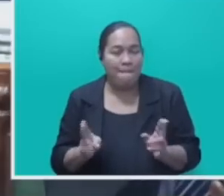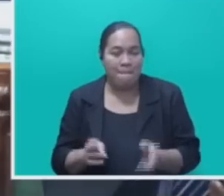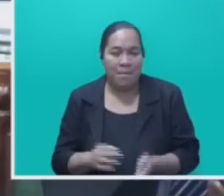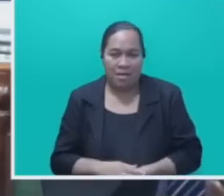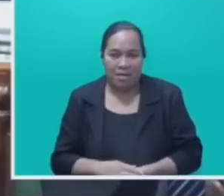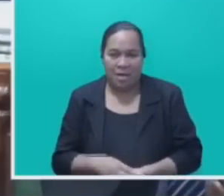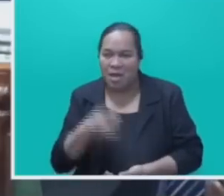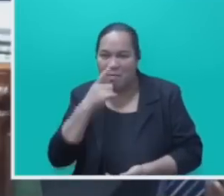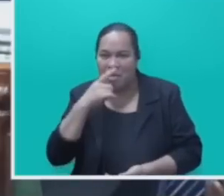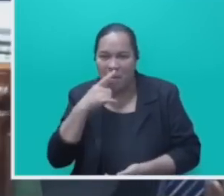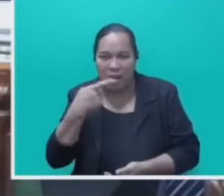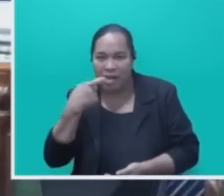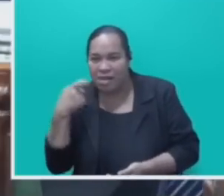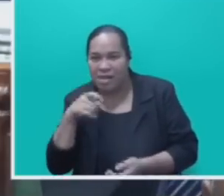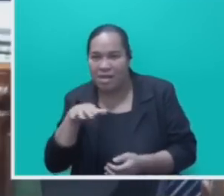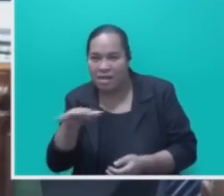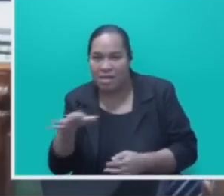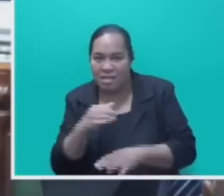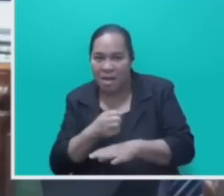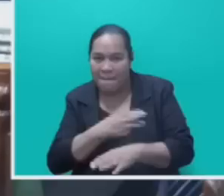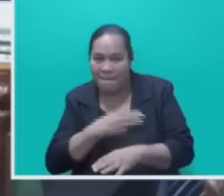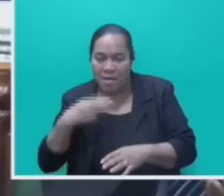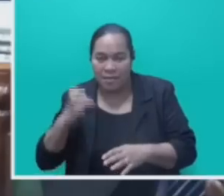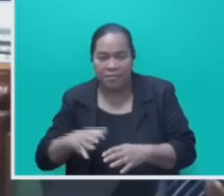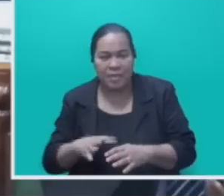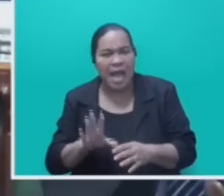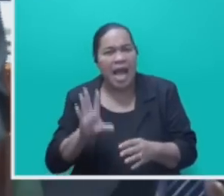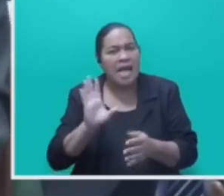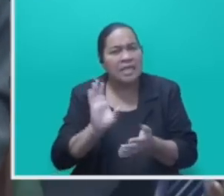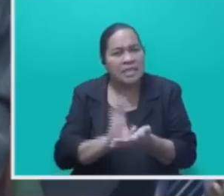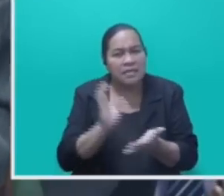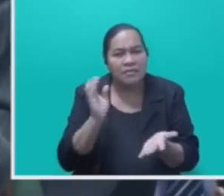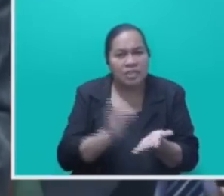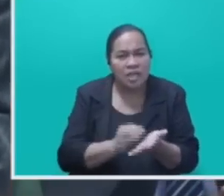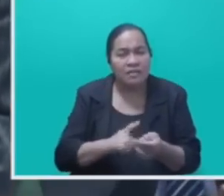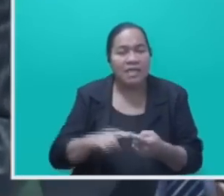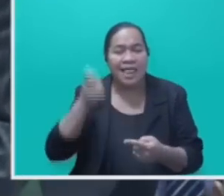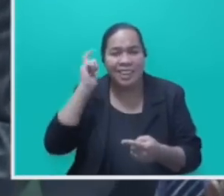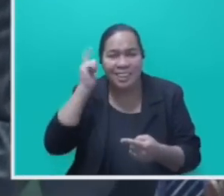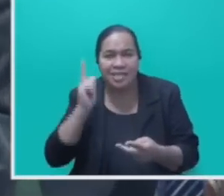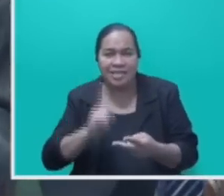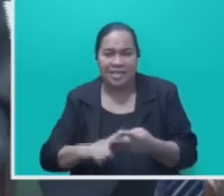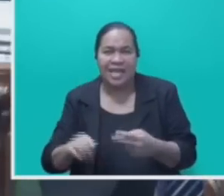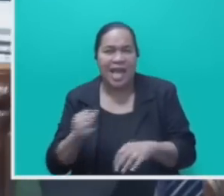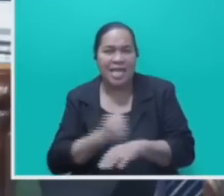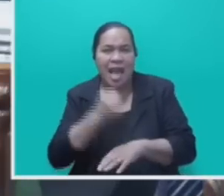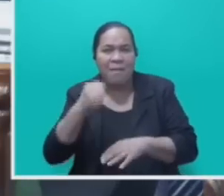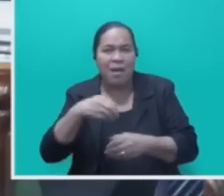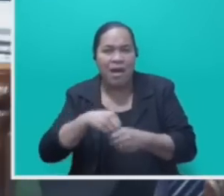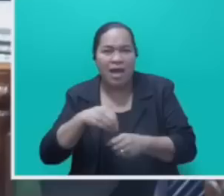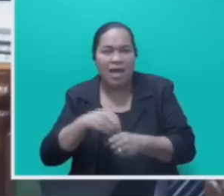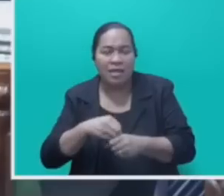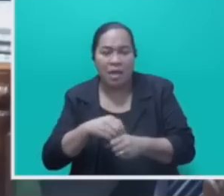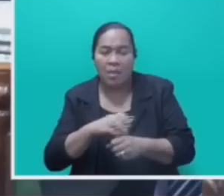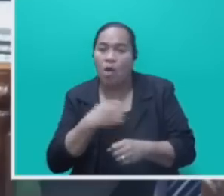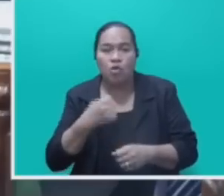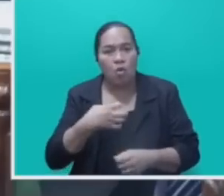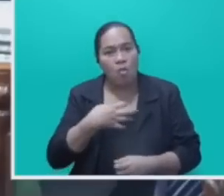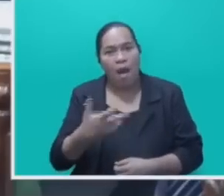Civil servants, including permanent secretaries, teachers, and those in government-related companies, are no longer